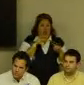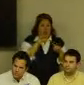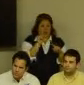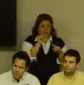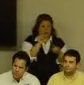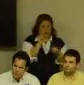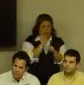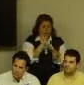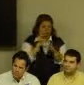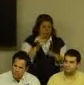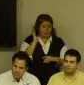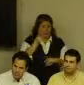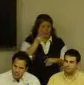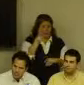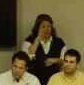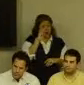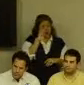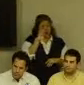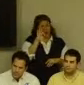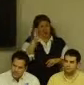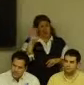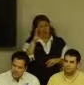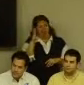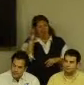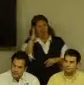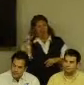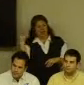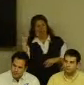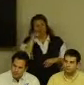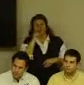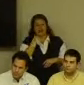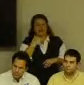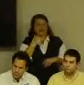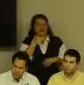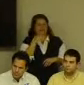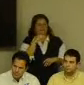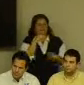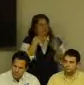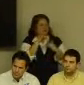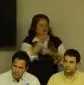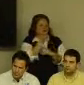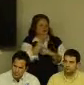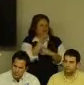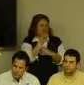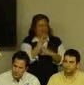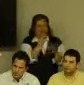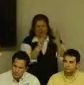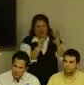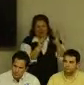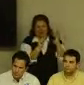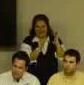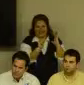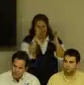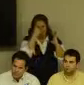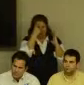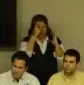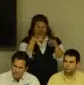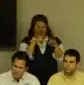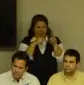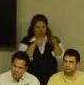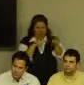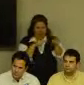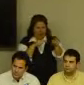back in 2000, 1999 to 2000, we didn't have social media. And what I wanted to say was I was thinking about her